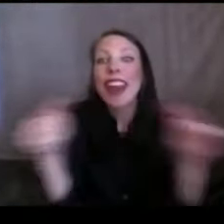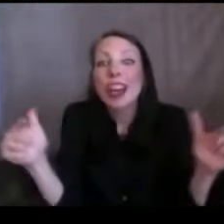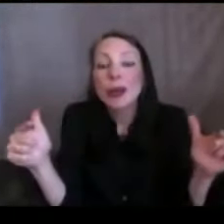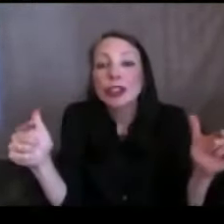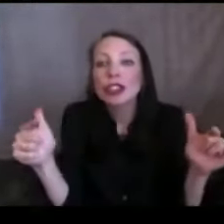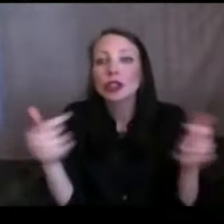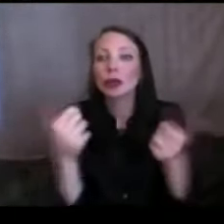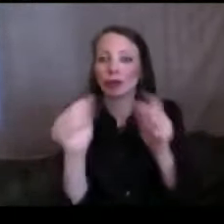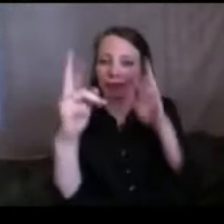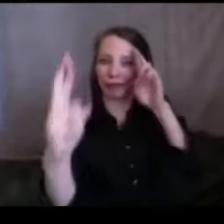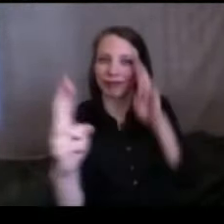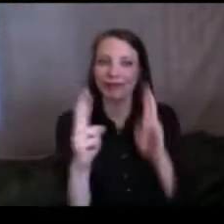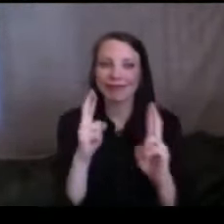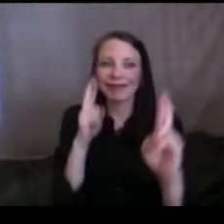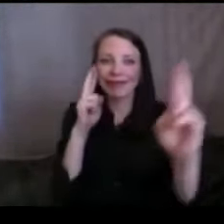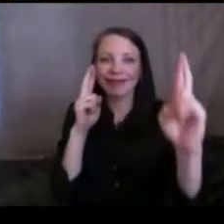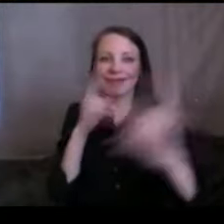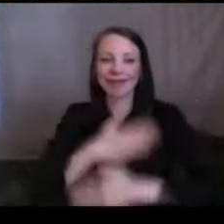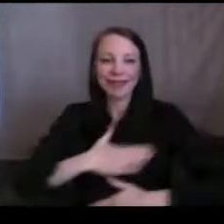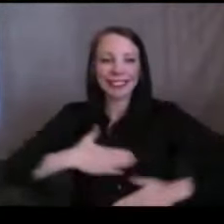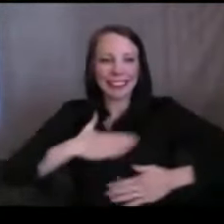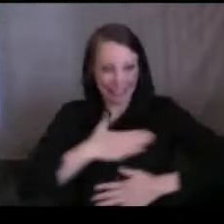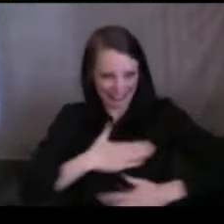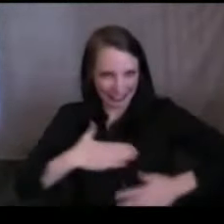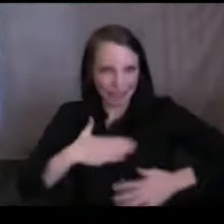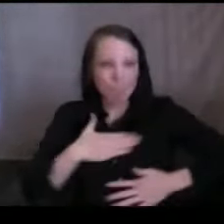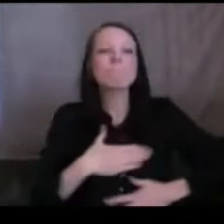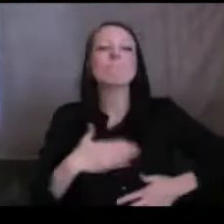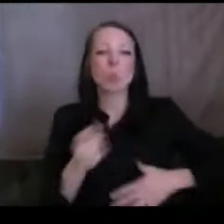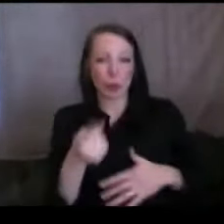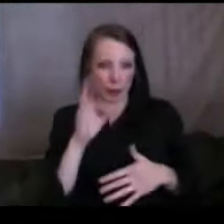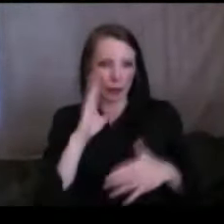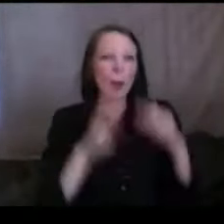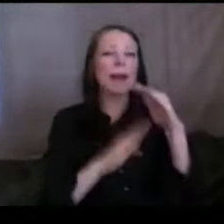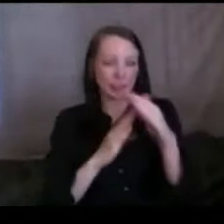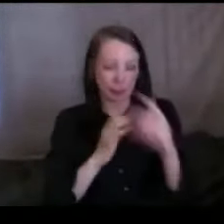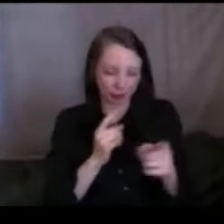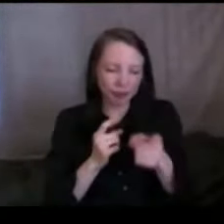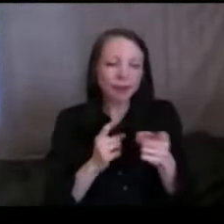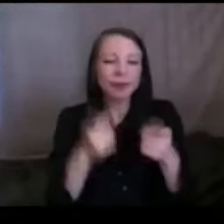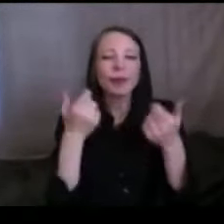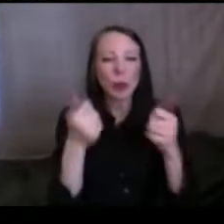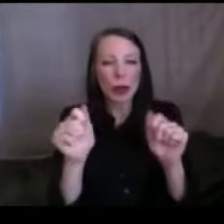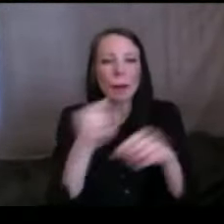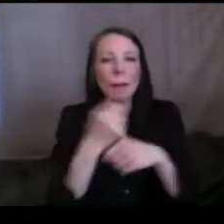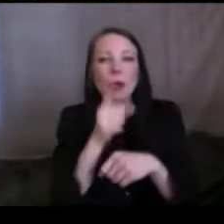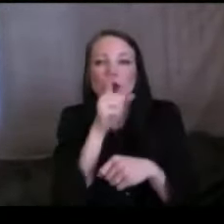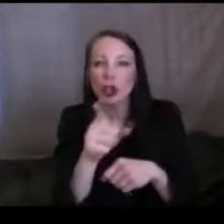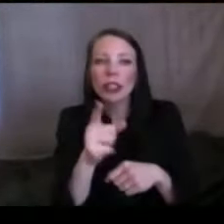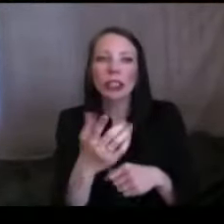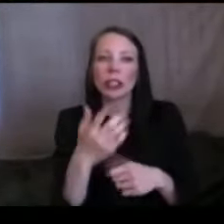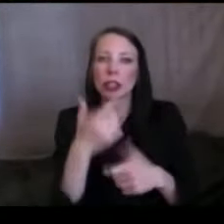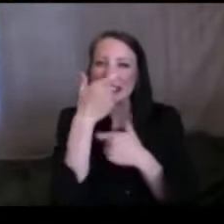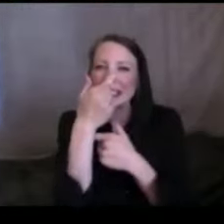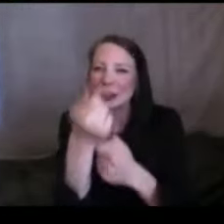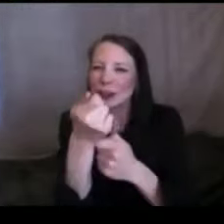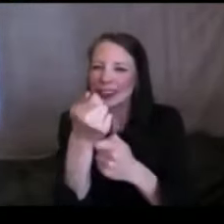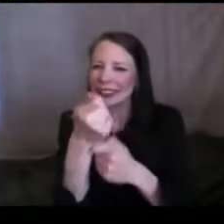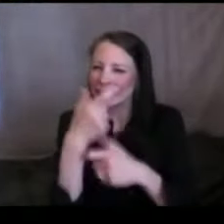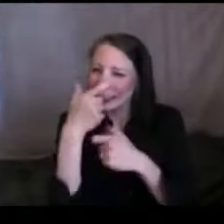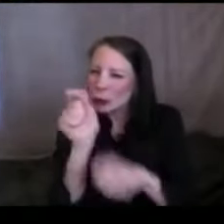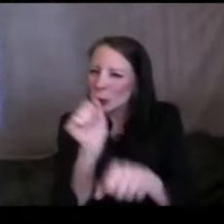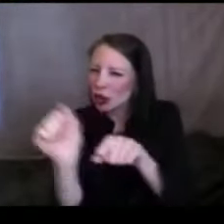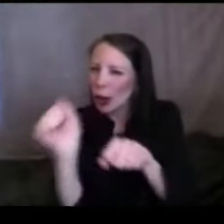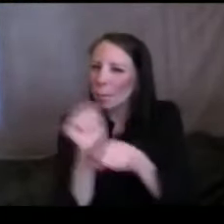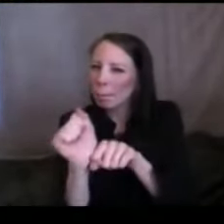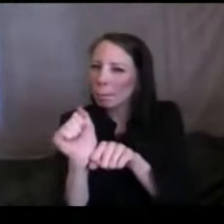ways, and when you do it, you just find that it's one of those things that make the job really, really interesting to me, is